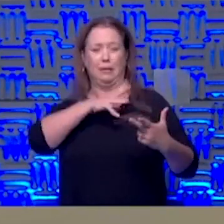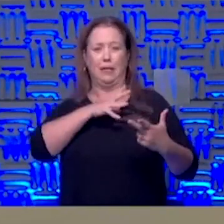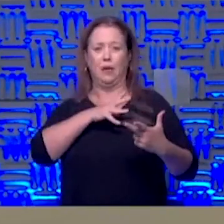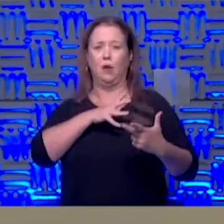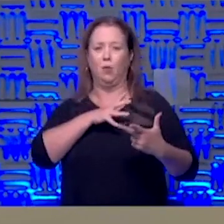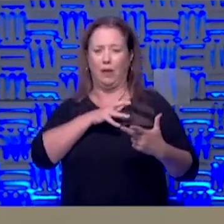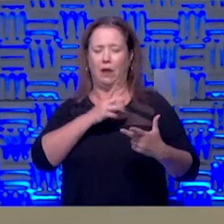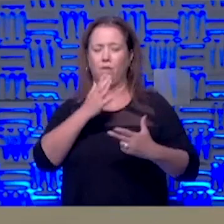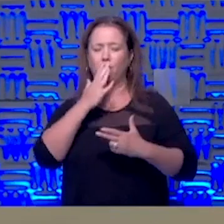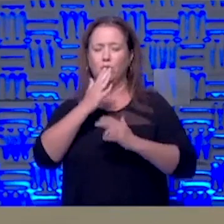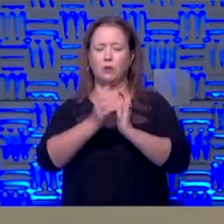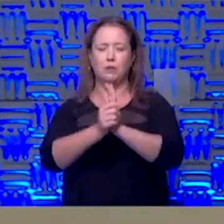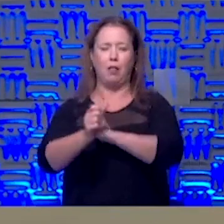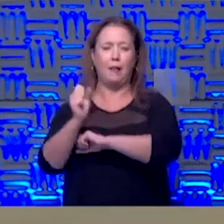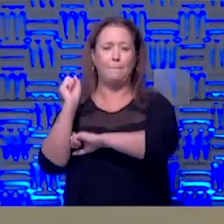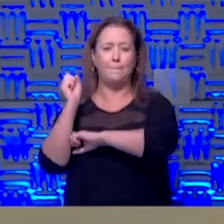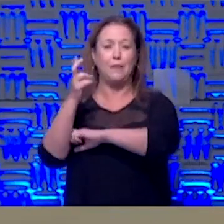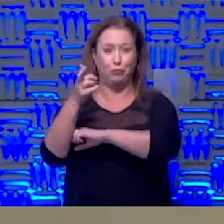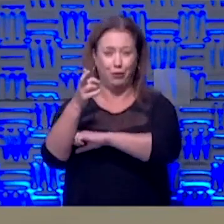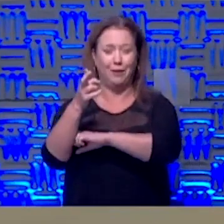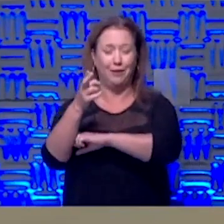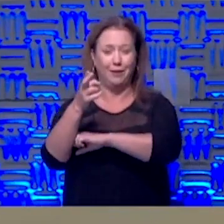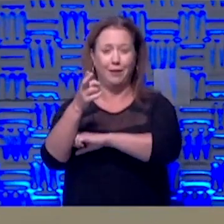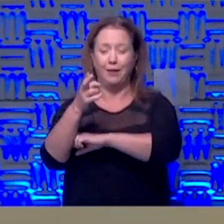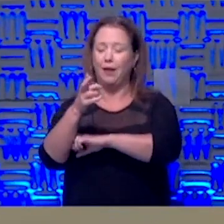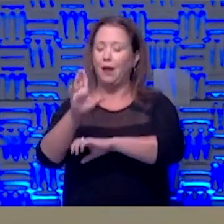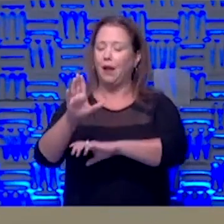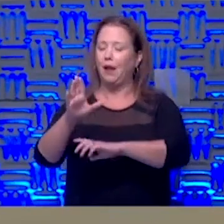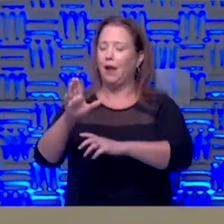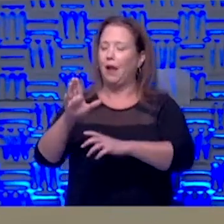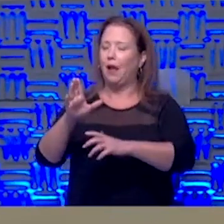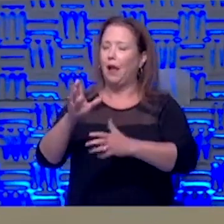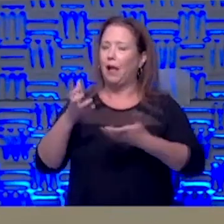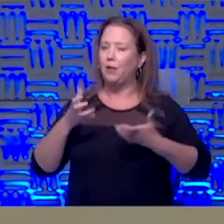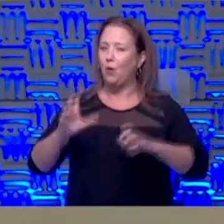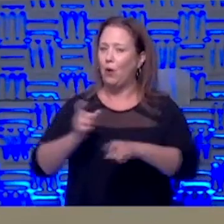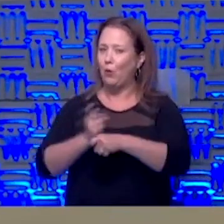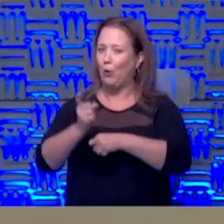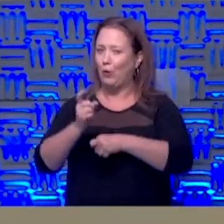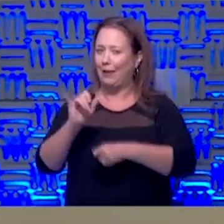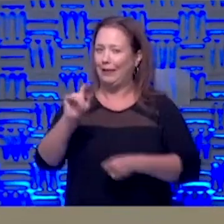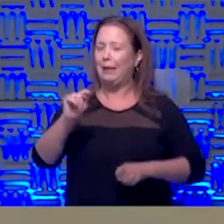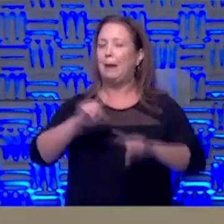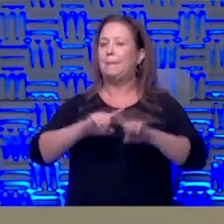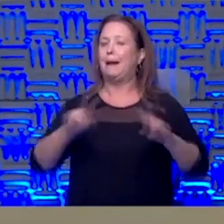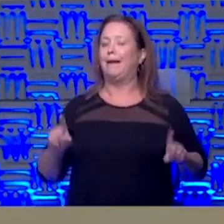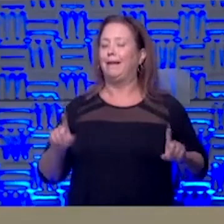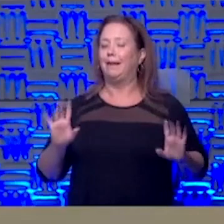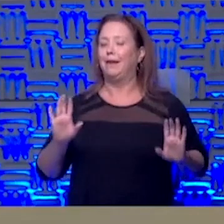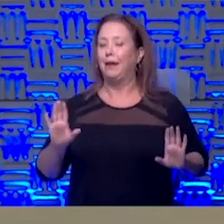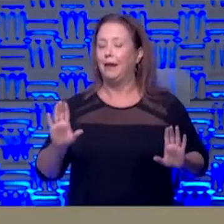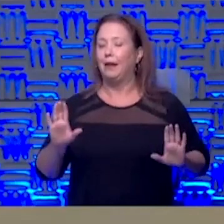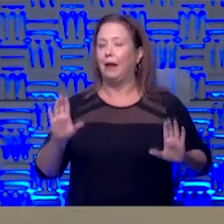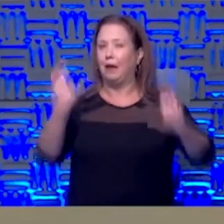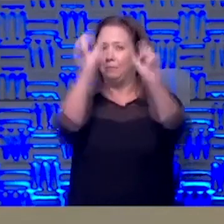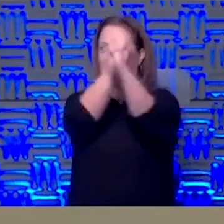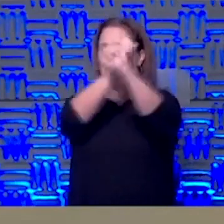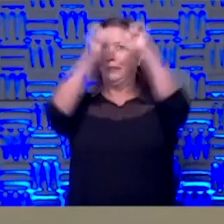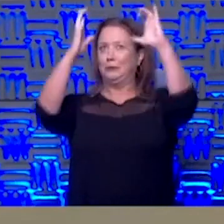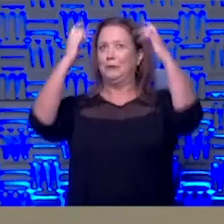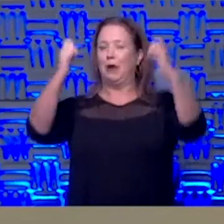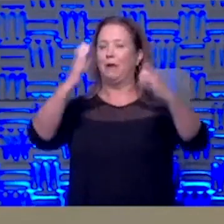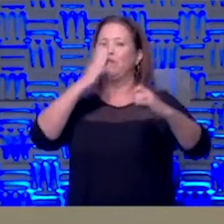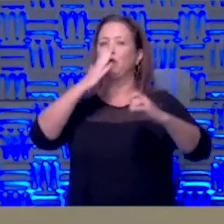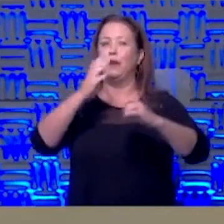pitching now. I think that's the big thing. I don't want to jinx it, but I think, the big picture is we have pitching.